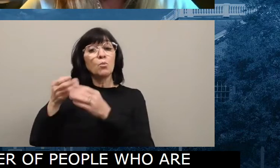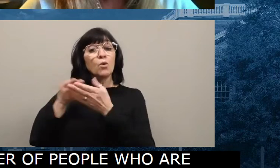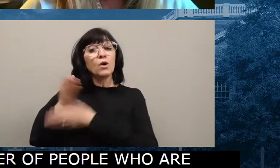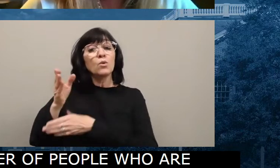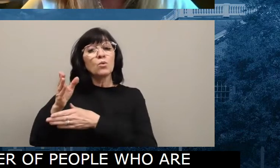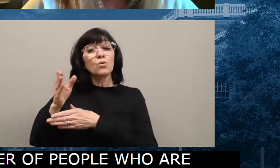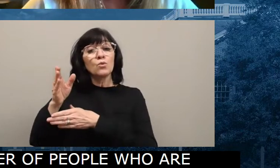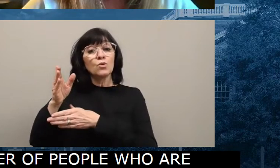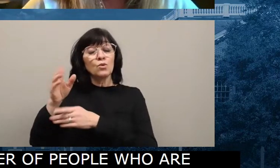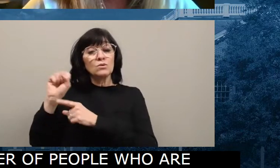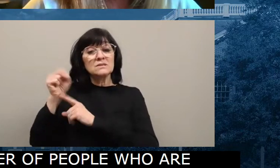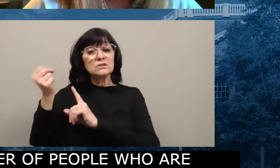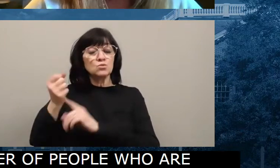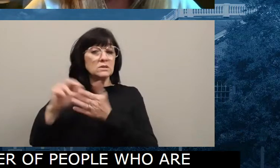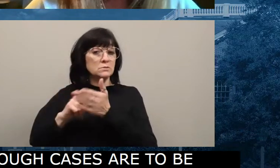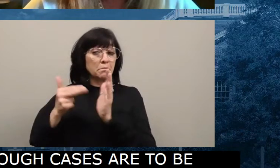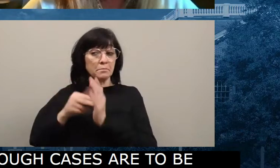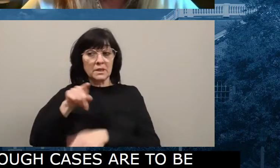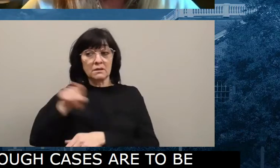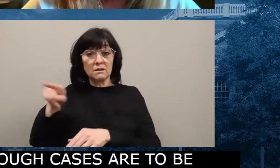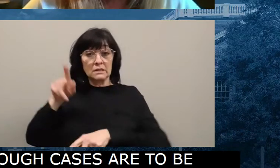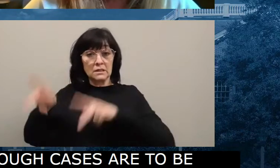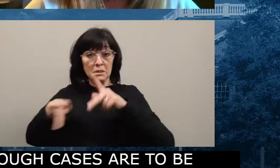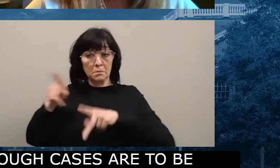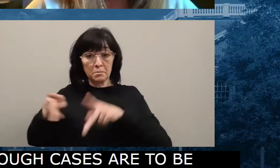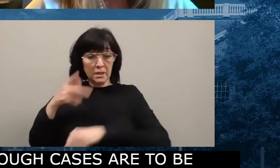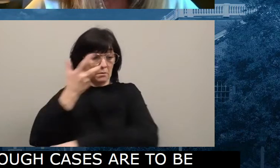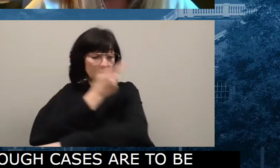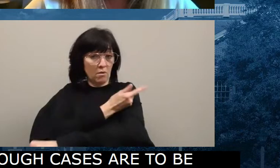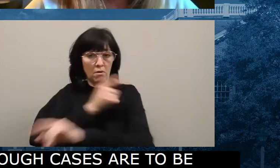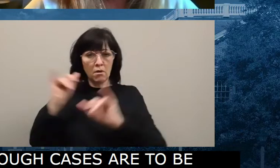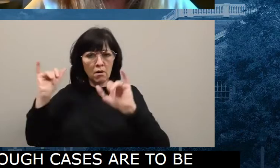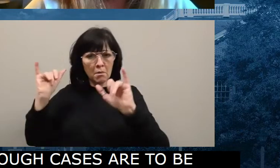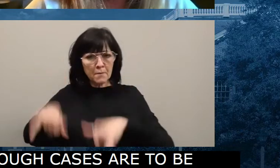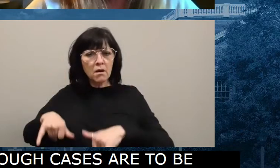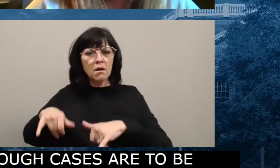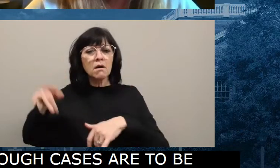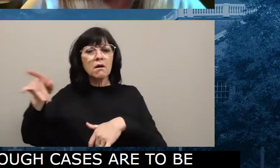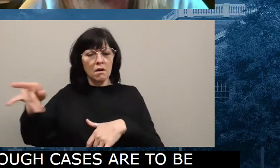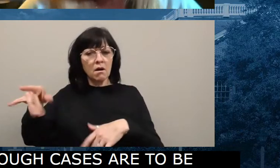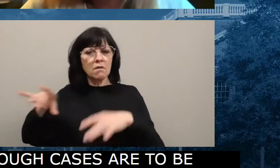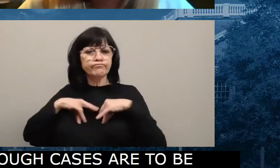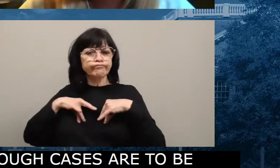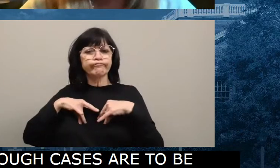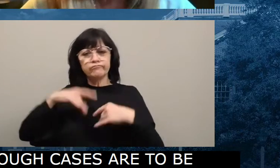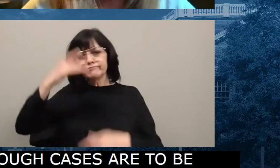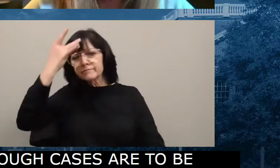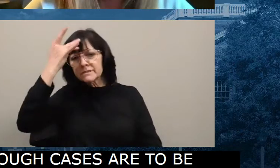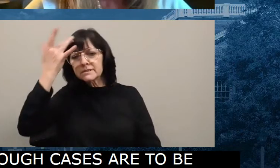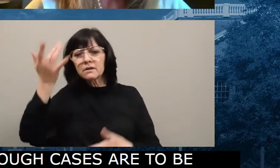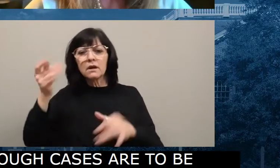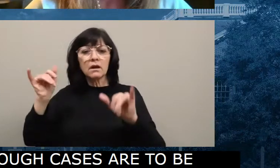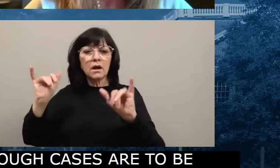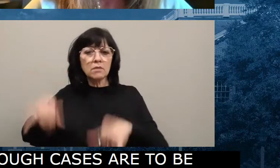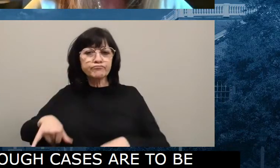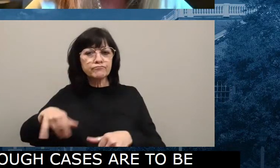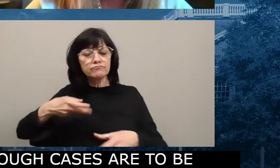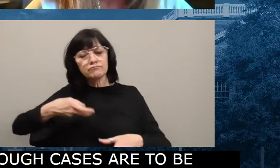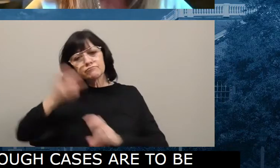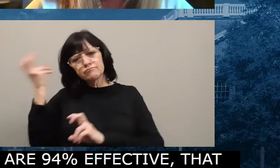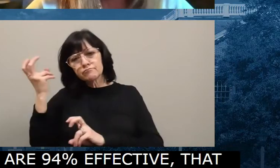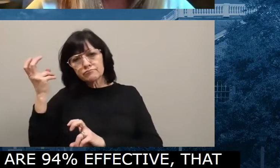Even, these vaccines that are 94% effective, that means, some people